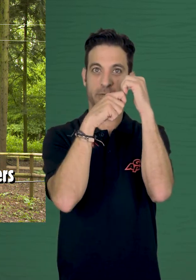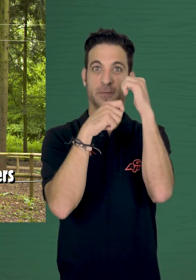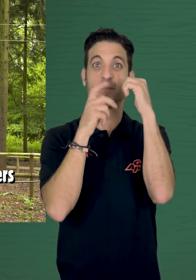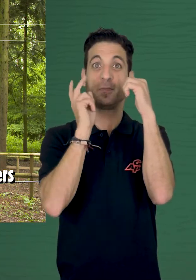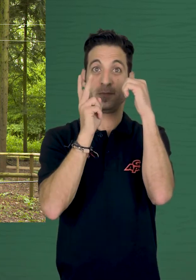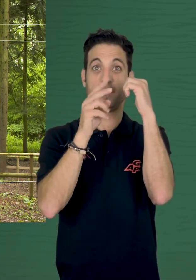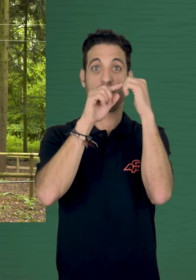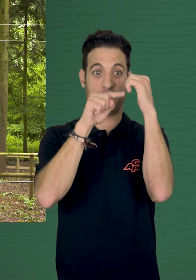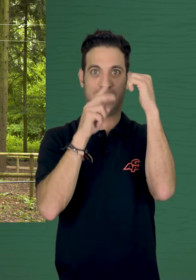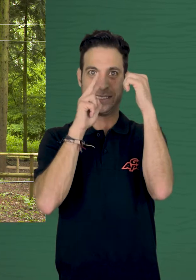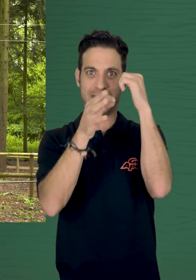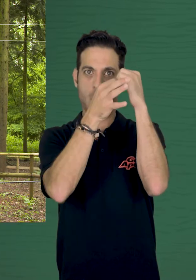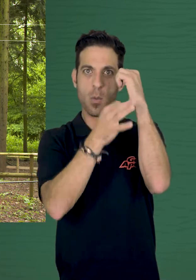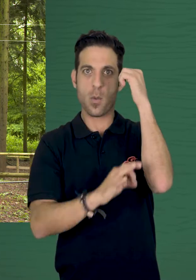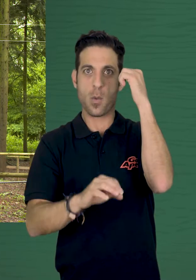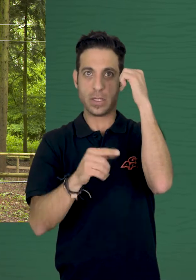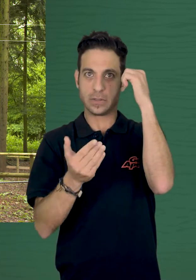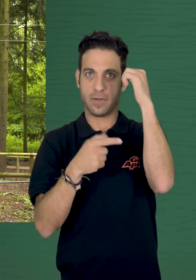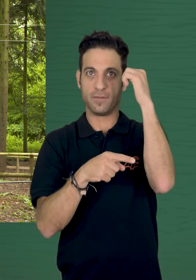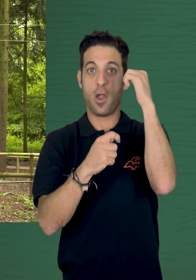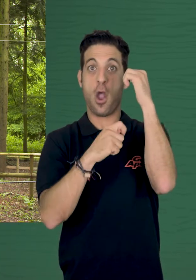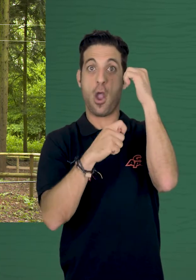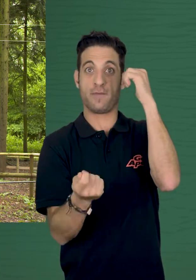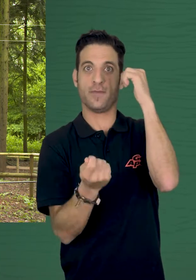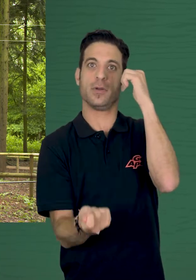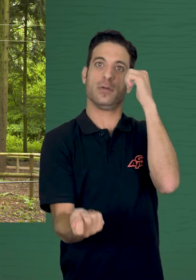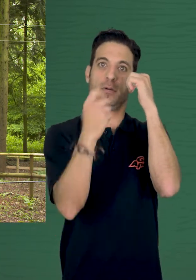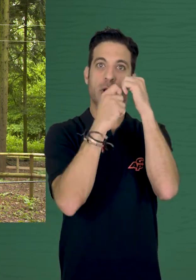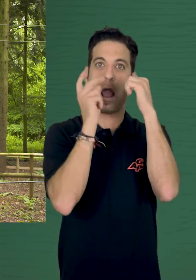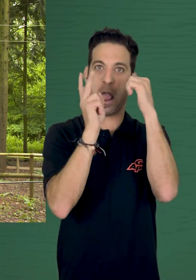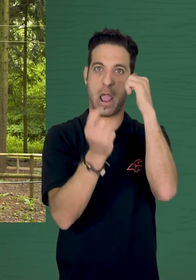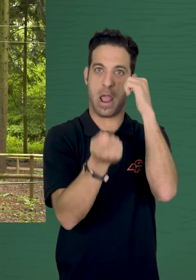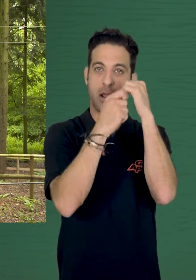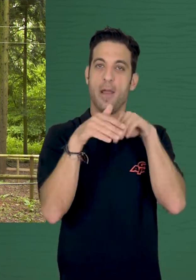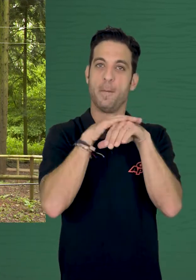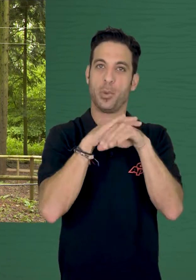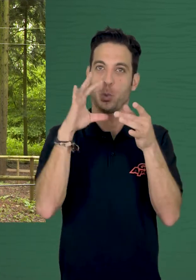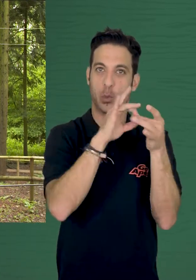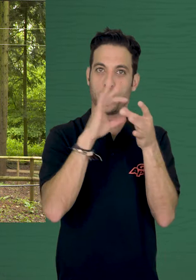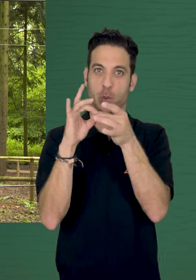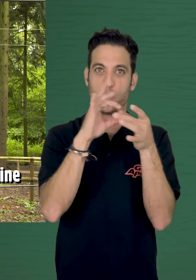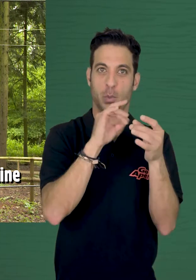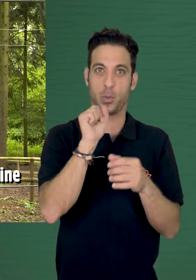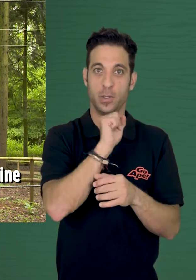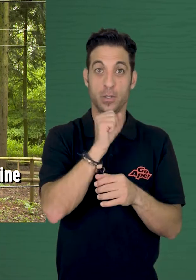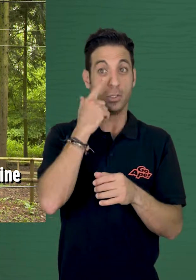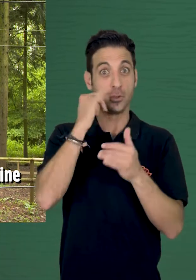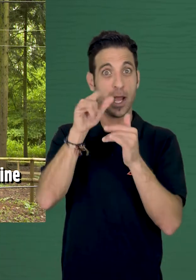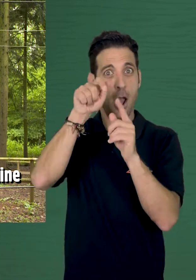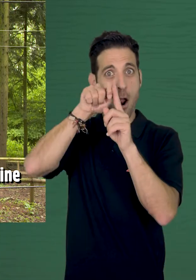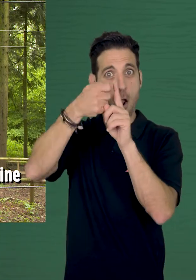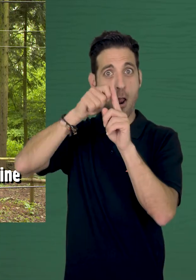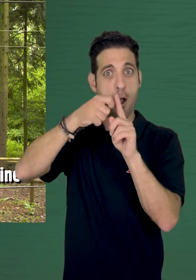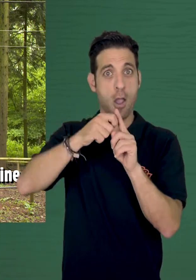running freely. Keep your hand on the pulley, and then move your blue safety line to the blue pulley. Check the gate is